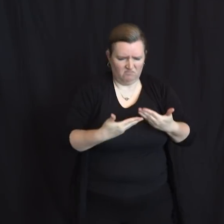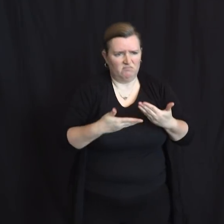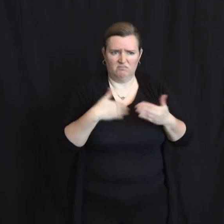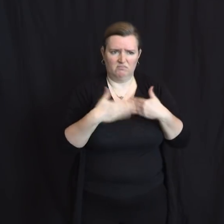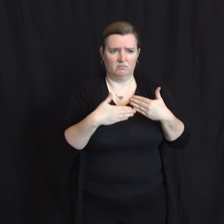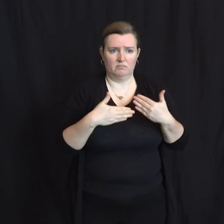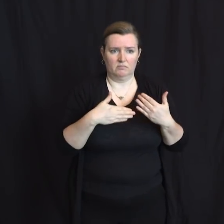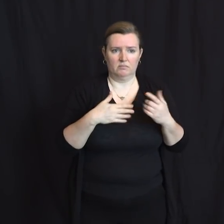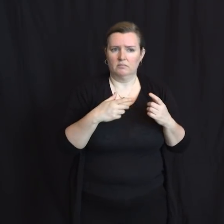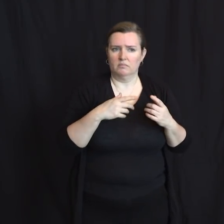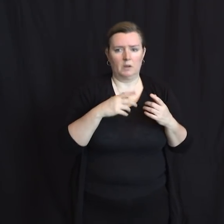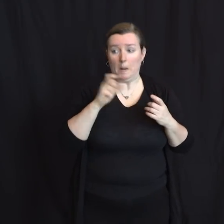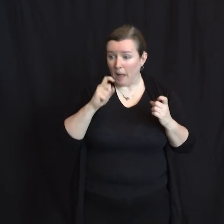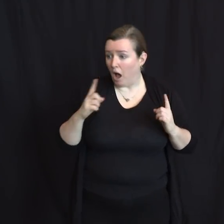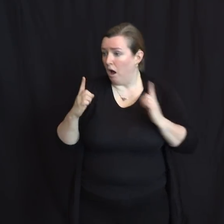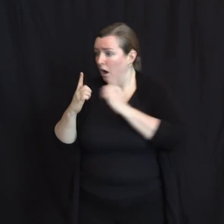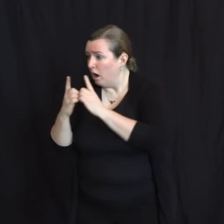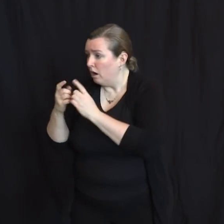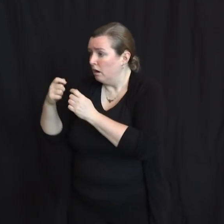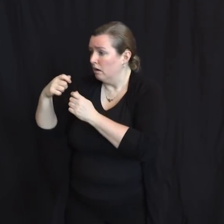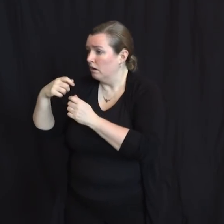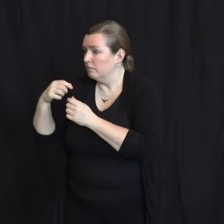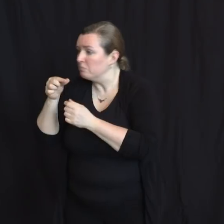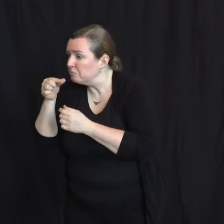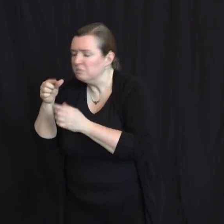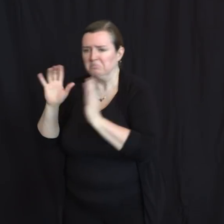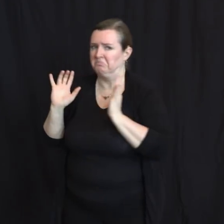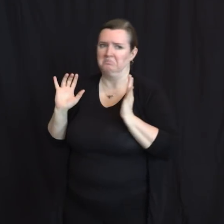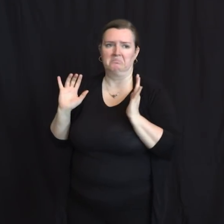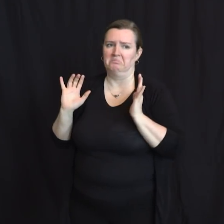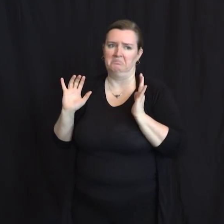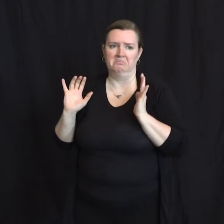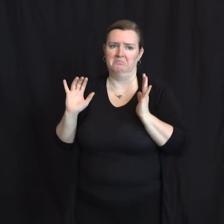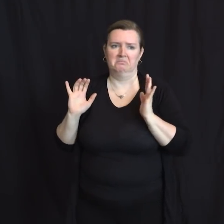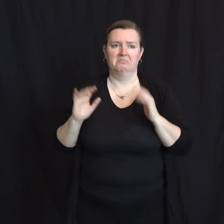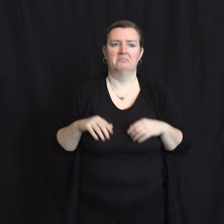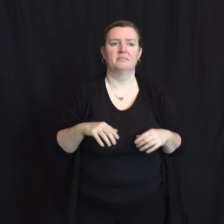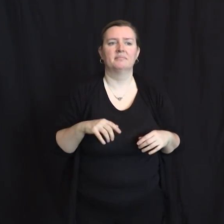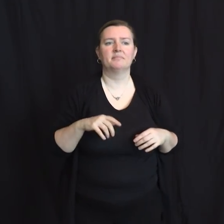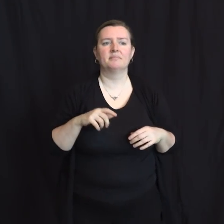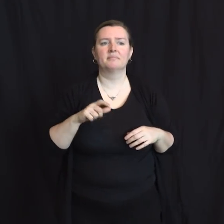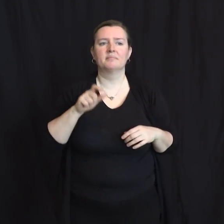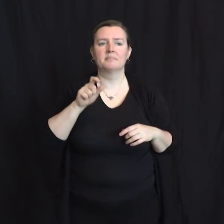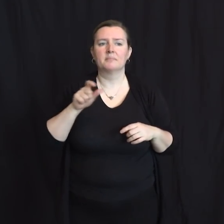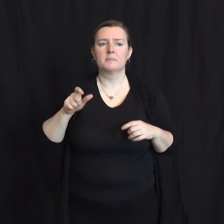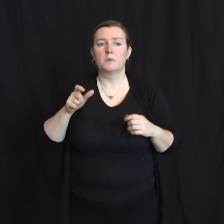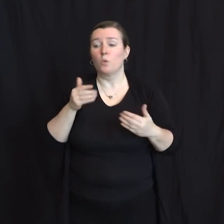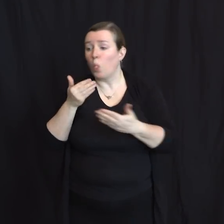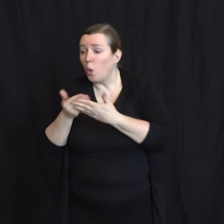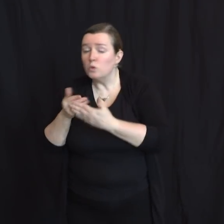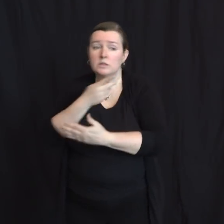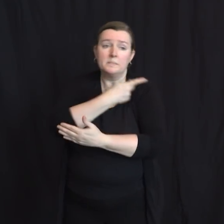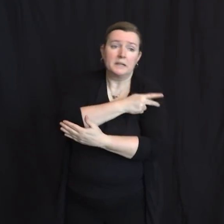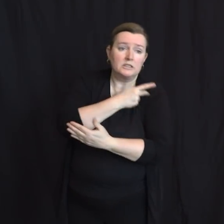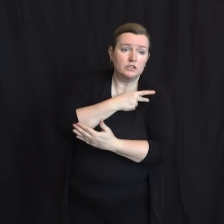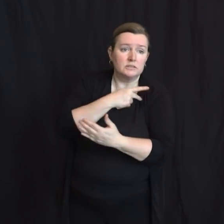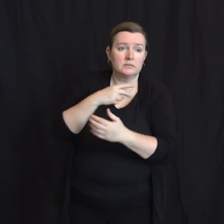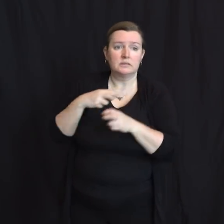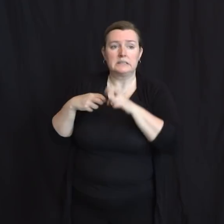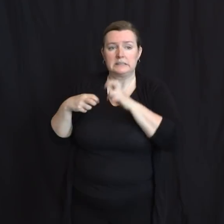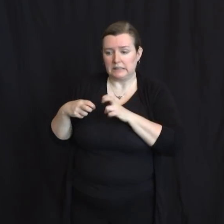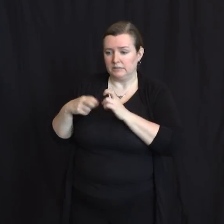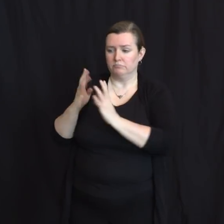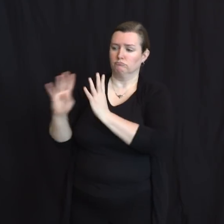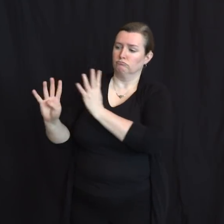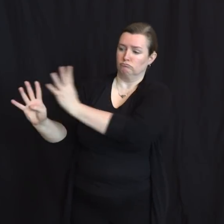we provide the labs, we need front end people to be able to register people, collect the specimens, do everything needed there.